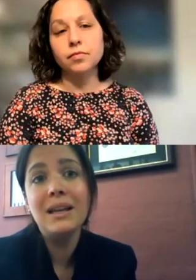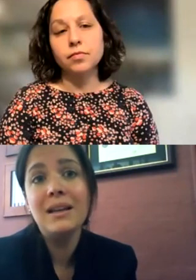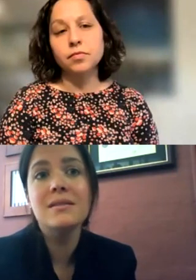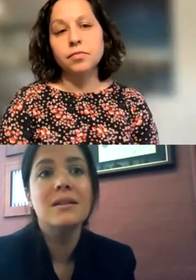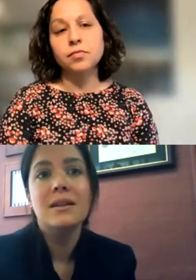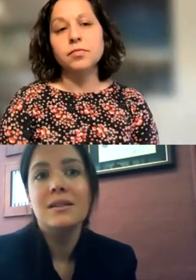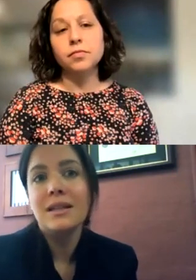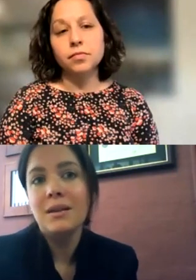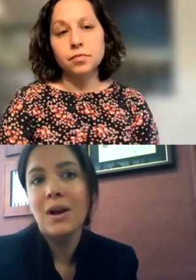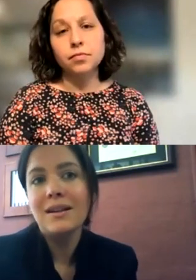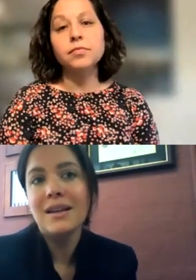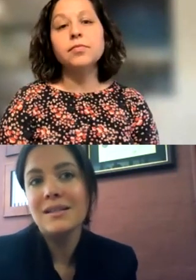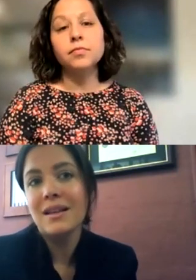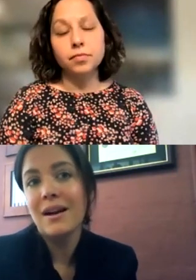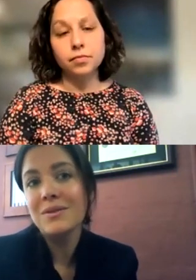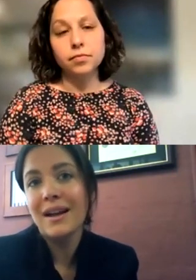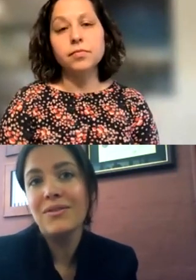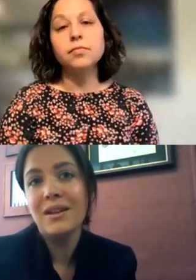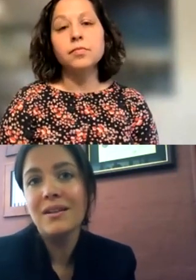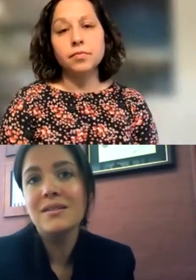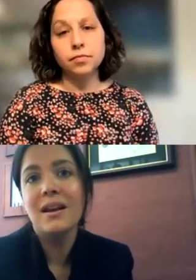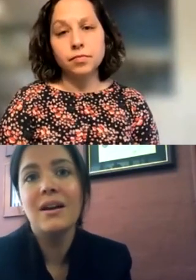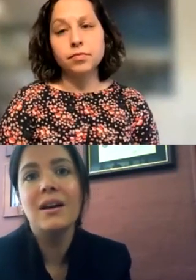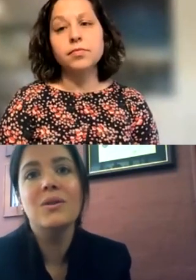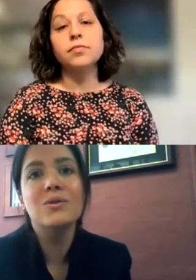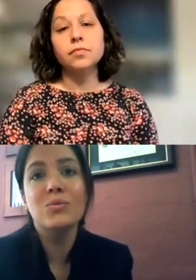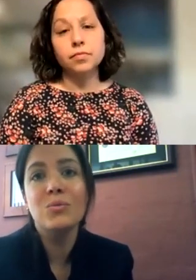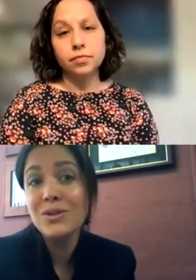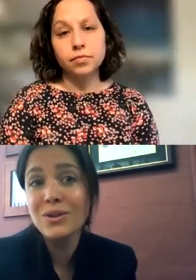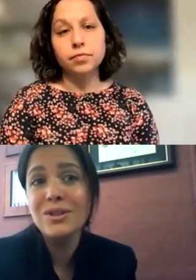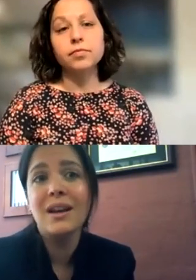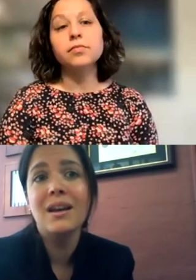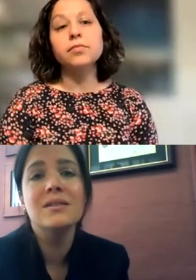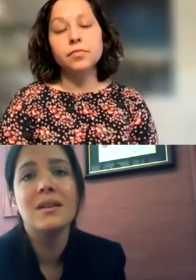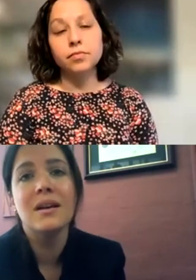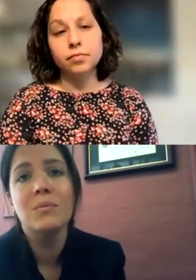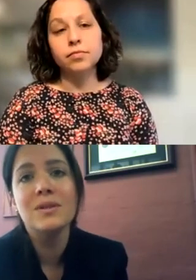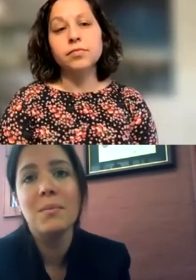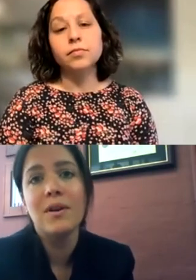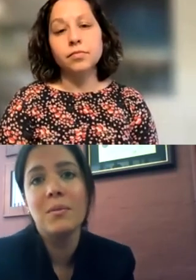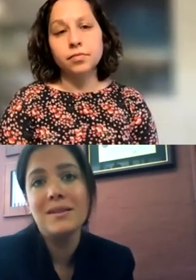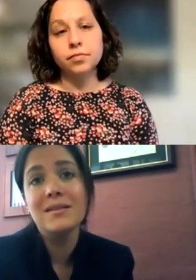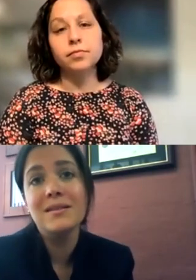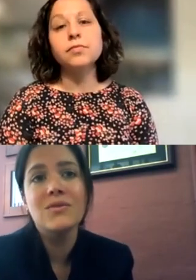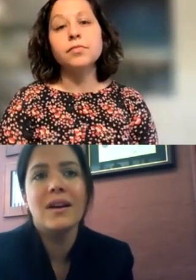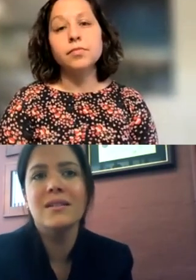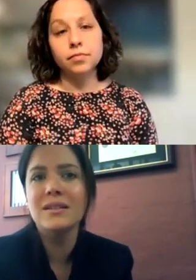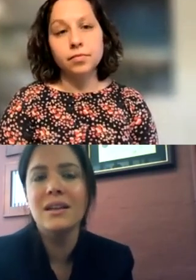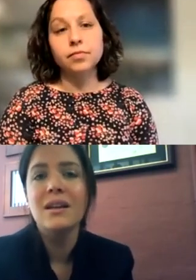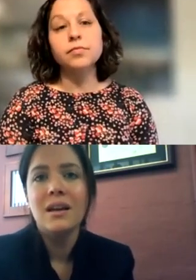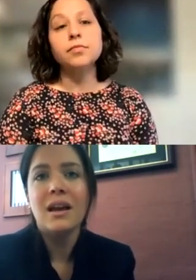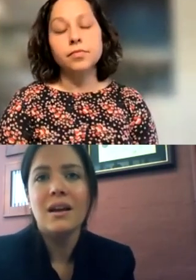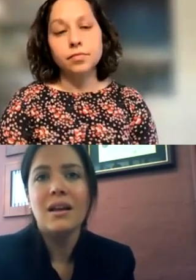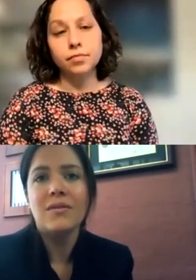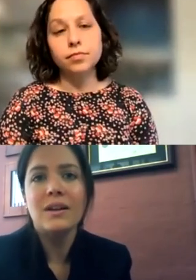faculty meetings, team contexts that are outside of clinical scenarios, research settings with some of our basic science